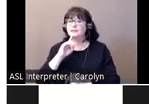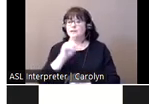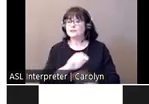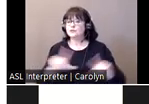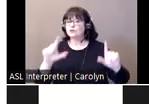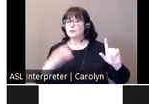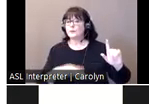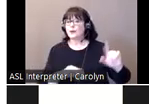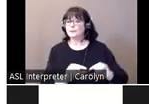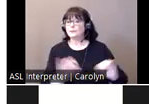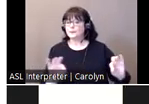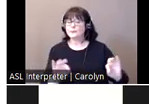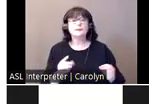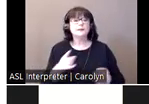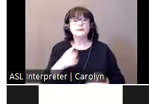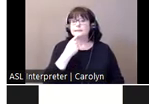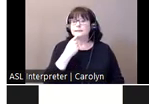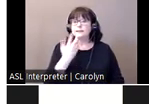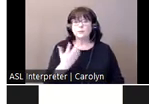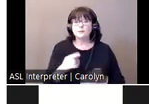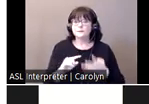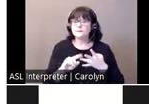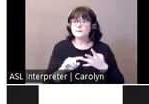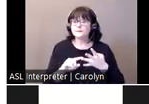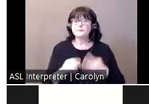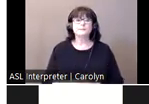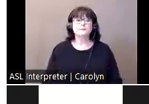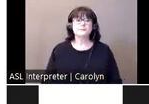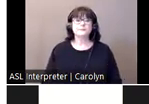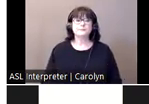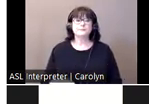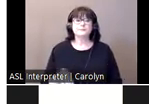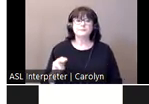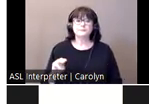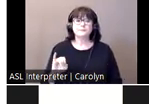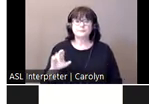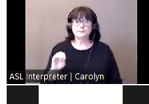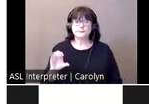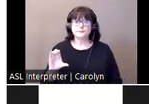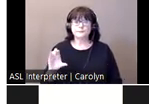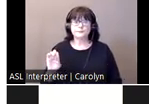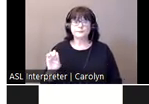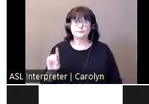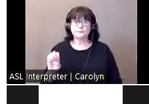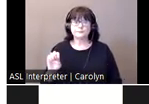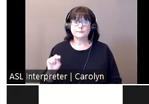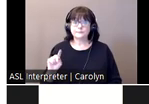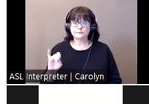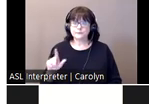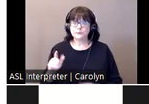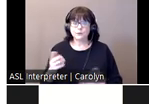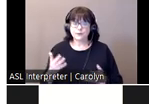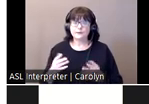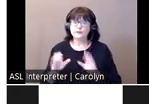say is the following. A micro-credential is a certification of assessed learning